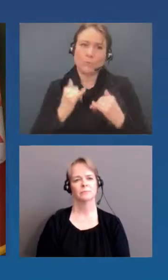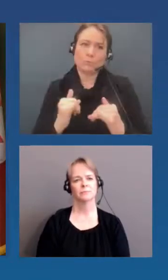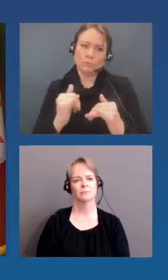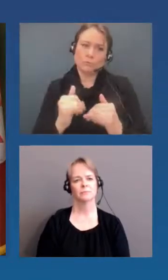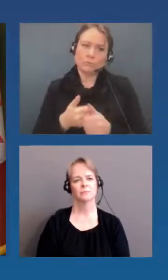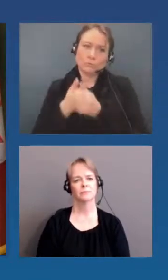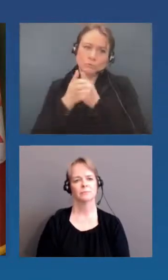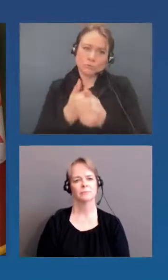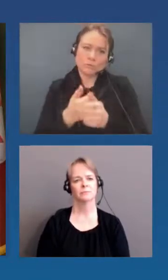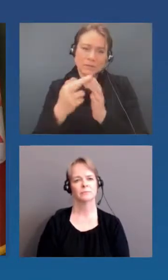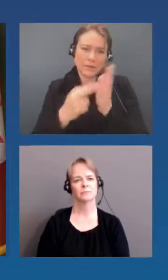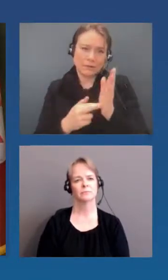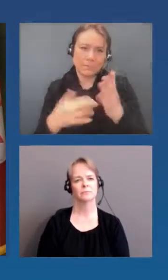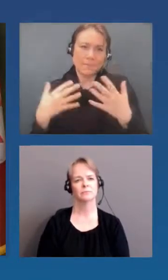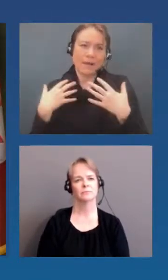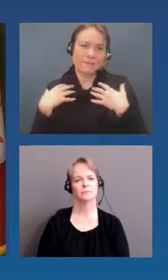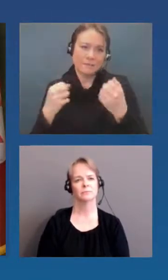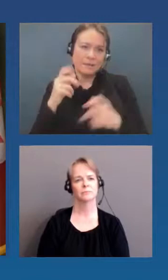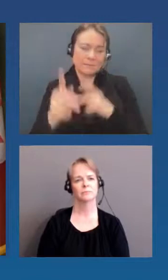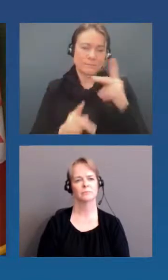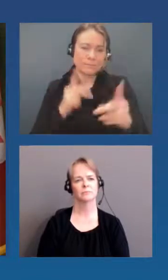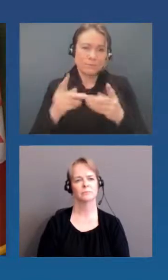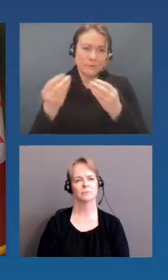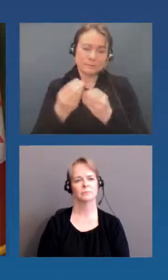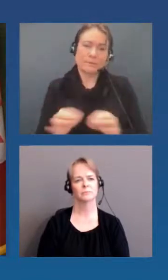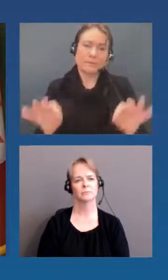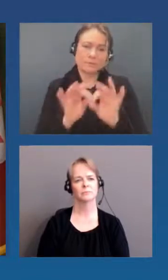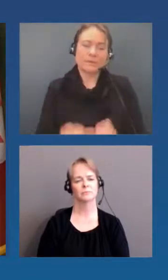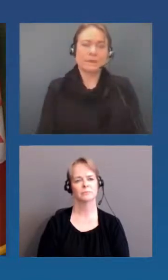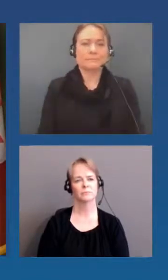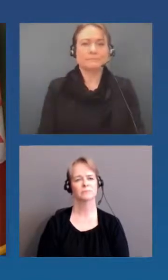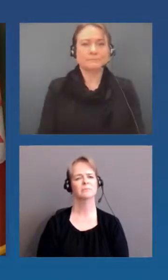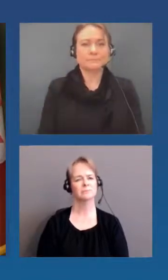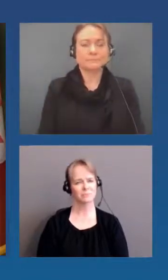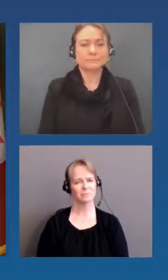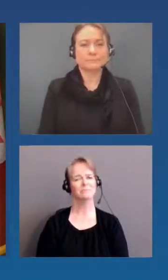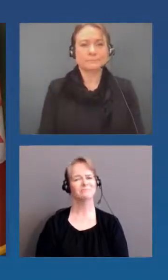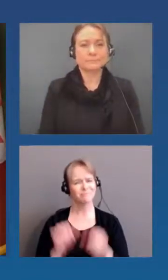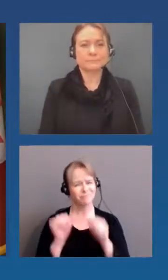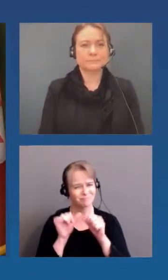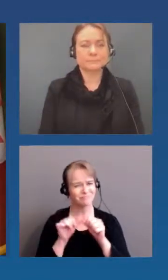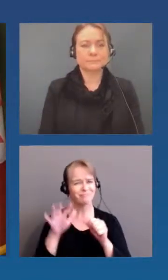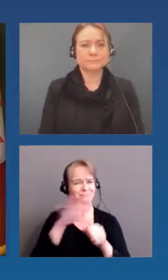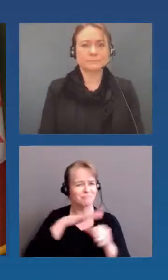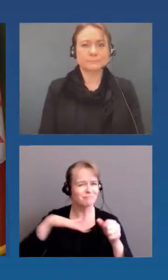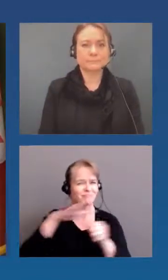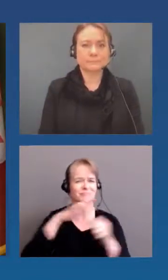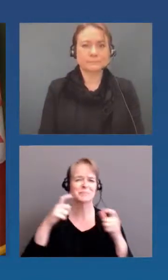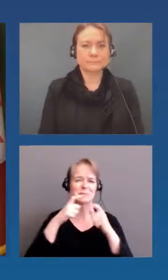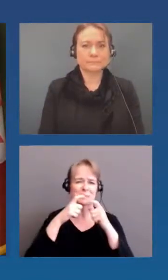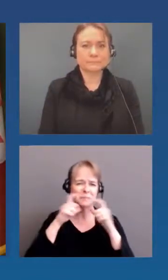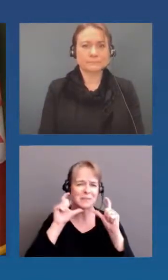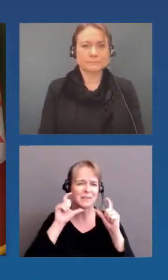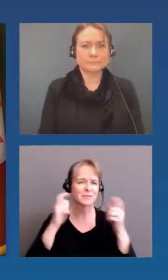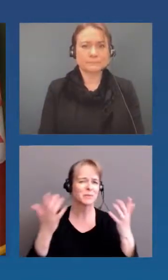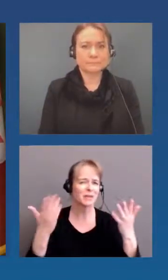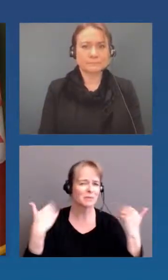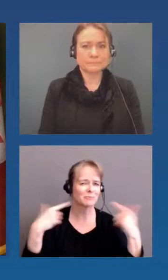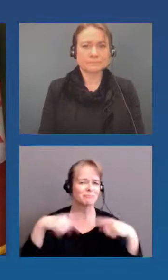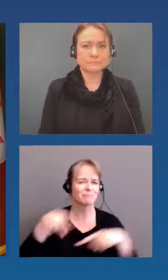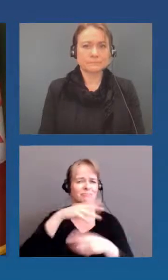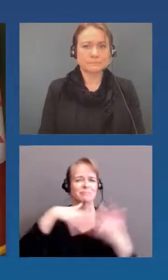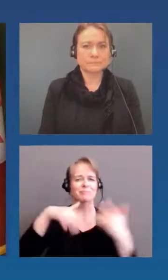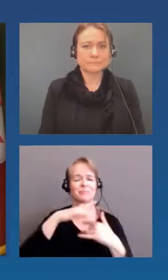les directives de la santé publique. Please continue to wear a mask in public, wash your hands thoroughly, practice physical